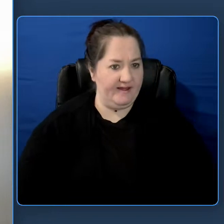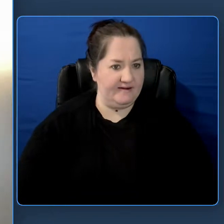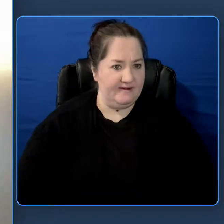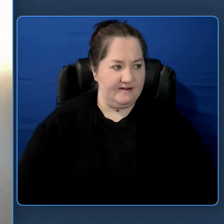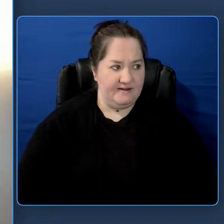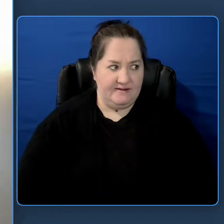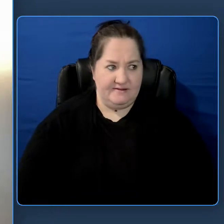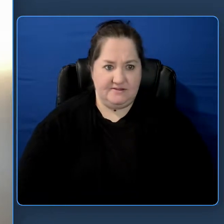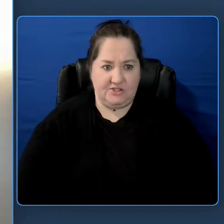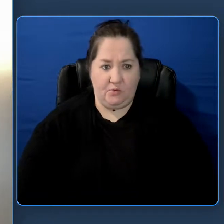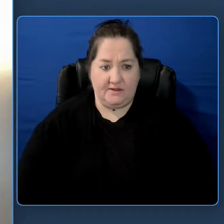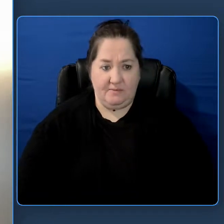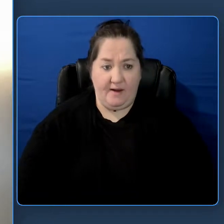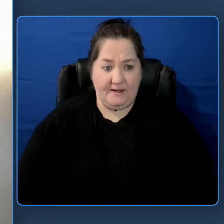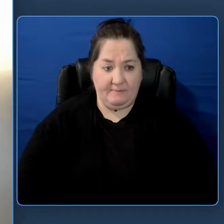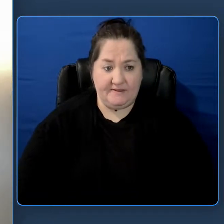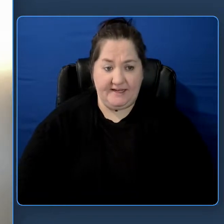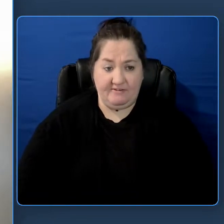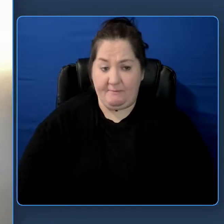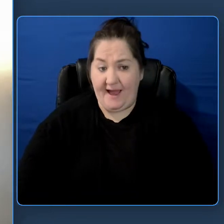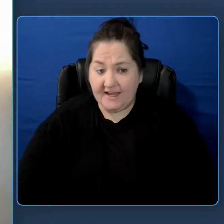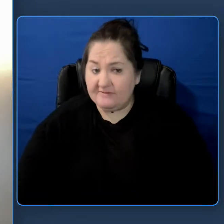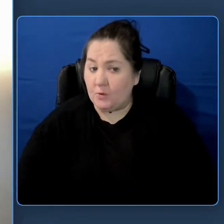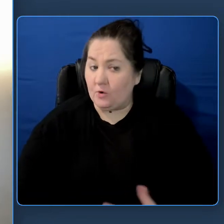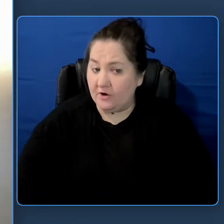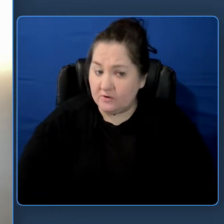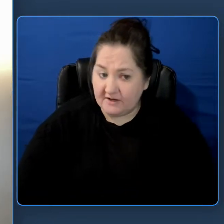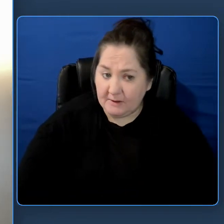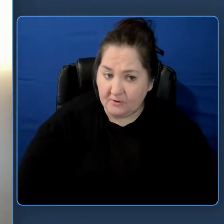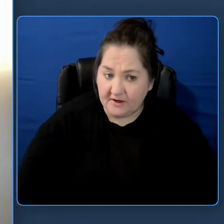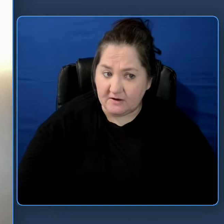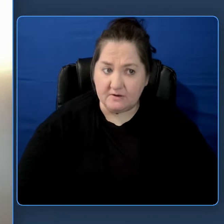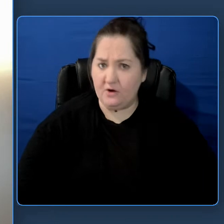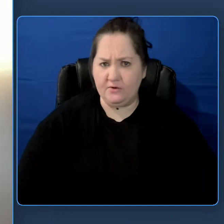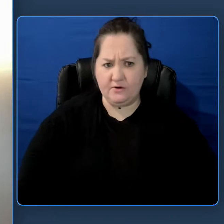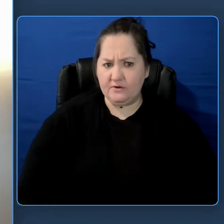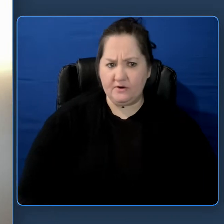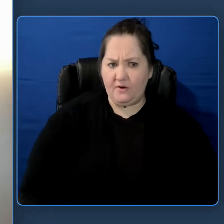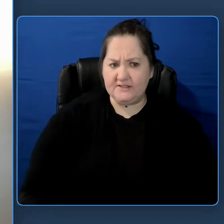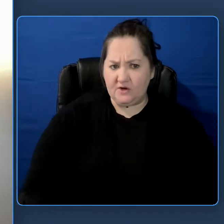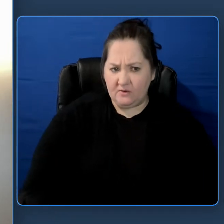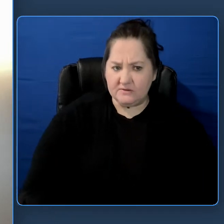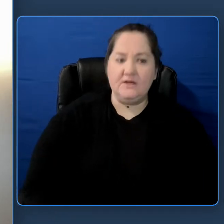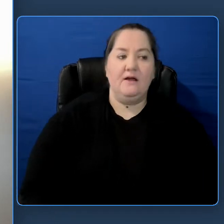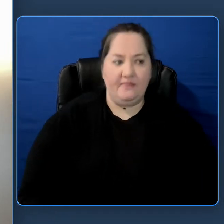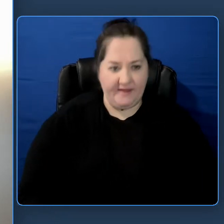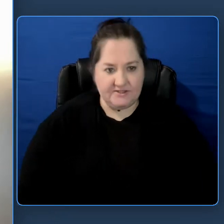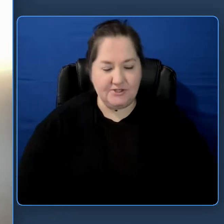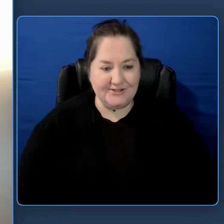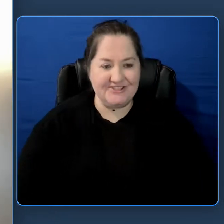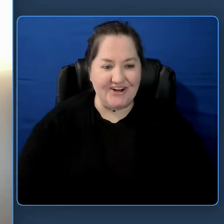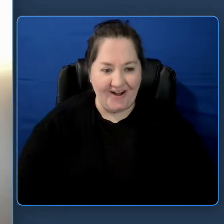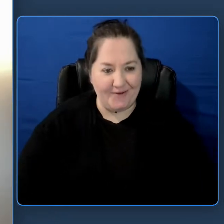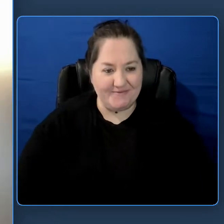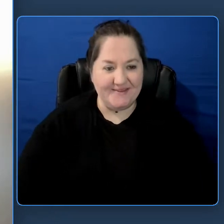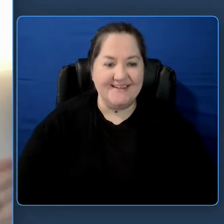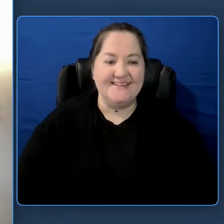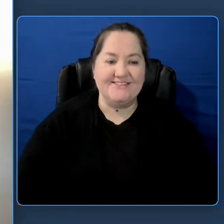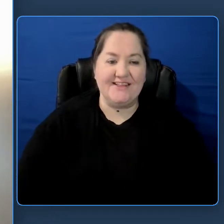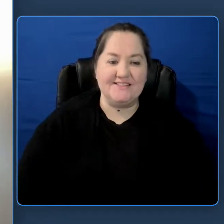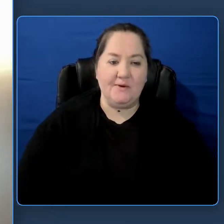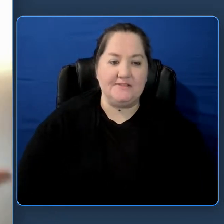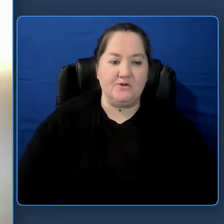Well, then, do you want the money to give it back if there were no deaf people there? No, I don't. Then do your